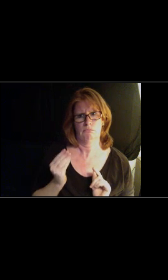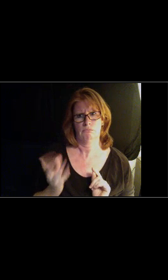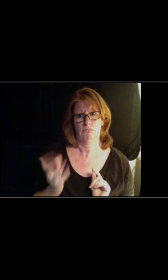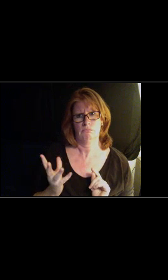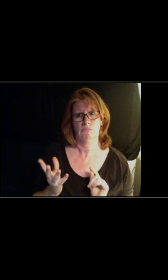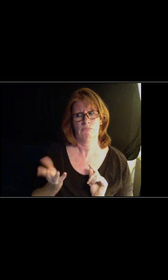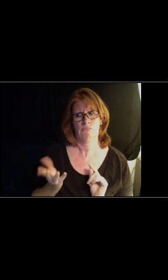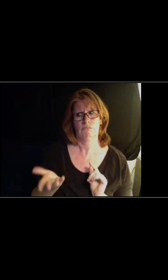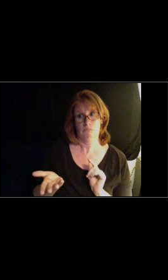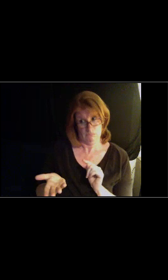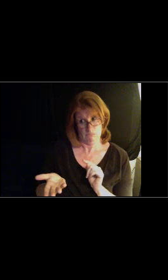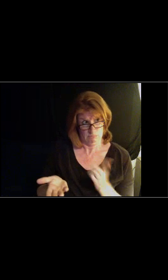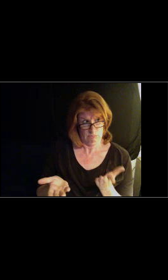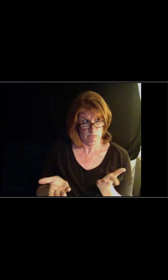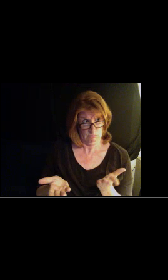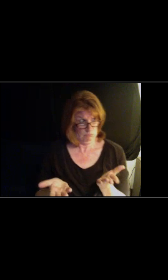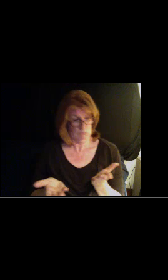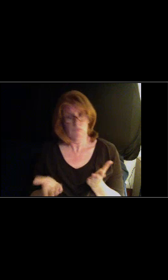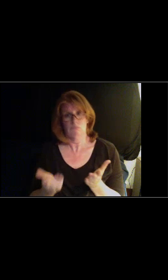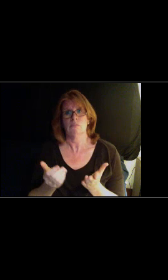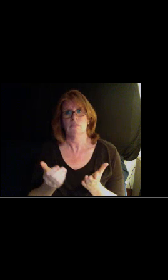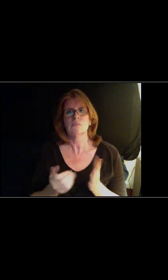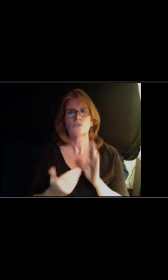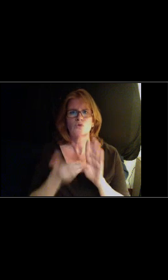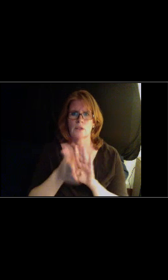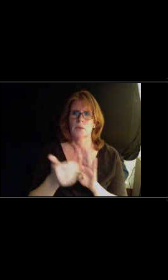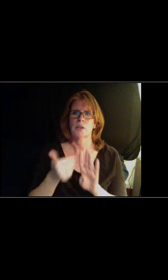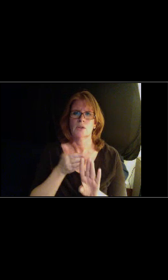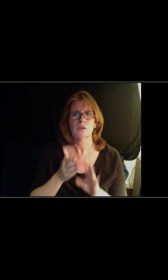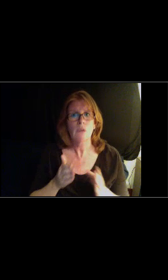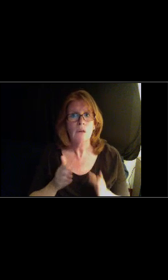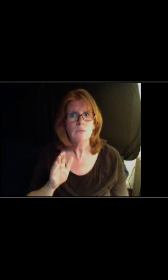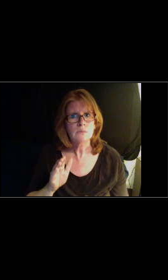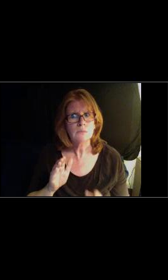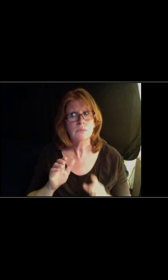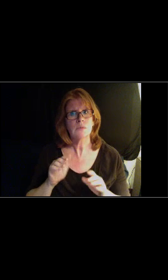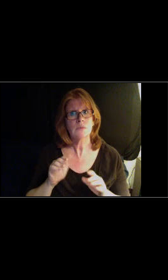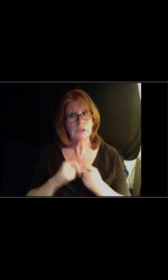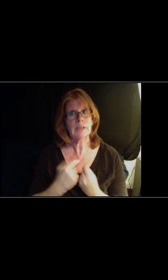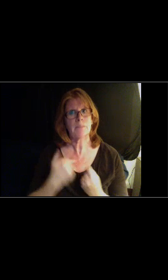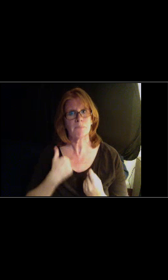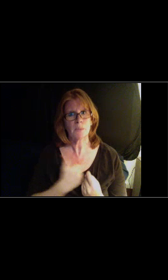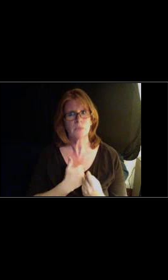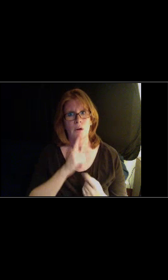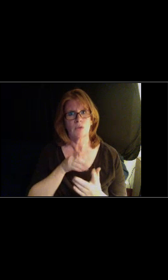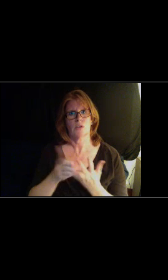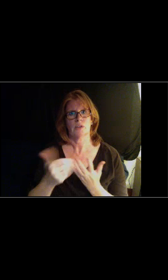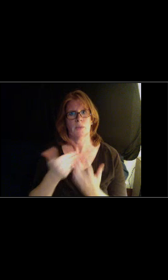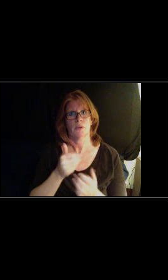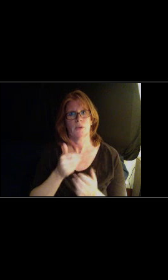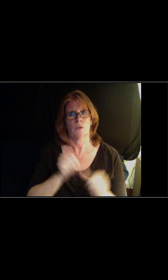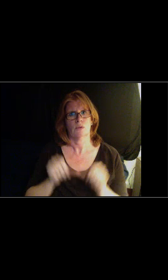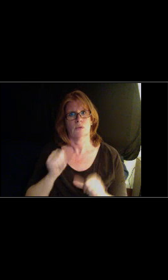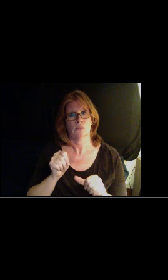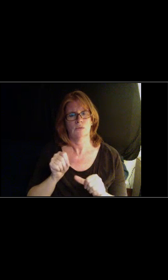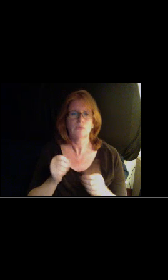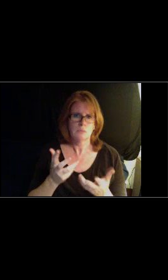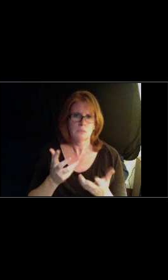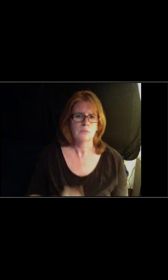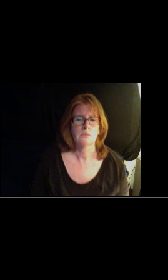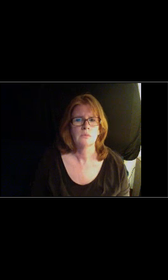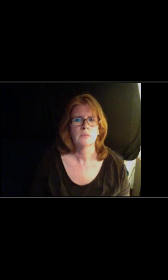And it's not just going forward and thinking, oh, that these values don't apply to me, but how can we use normative ethics approach to